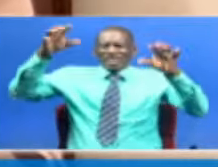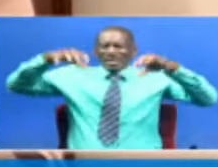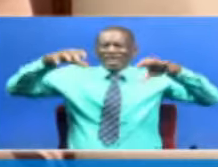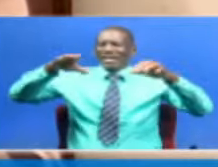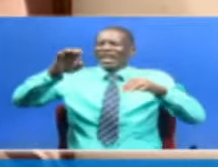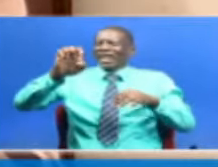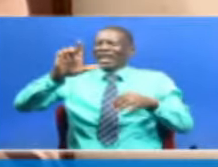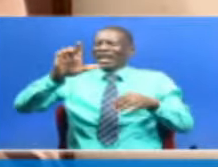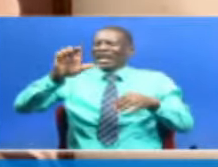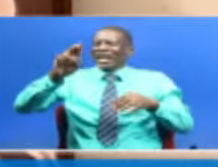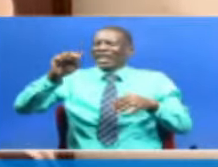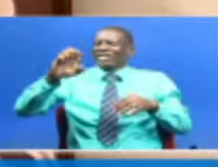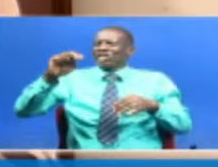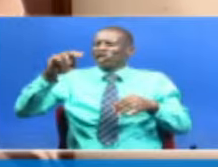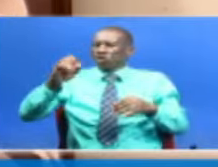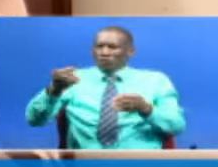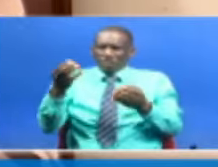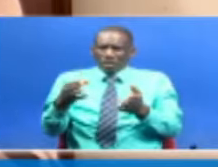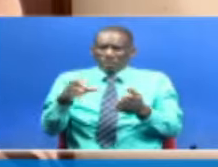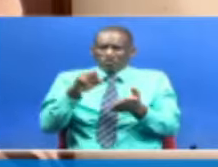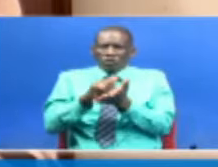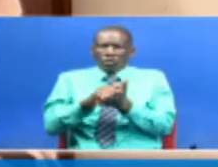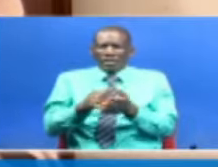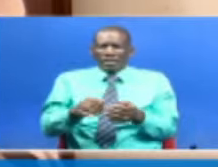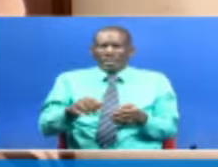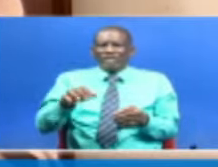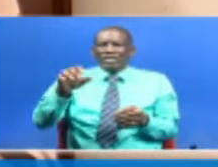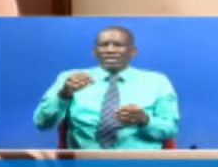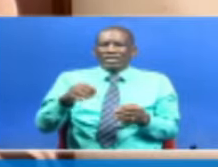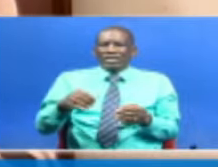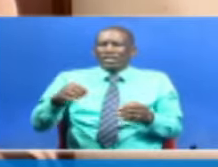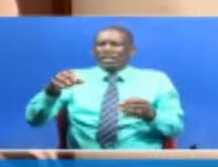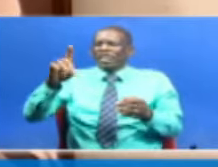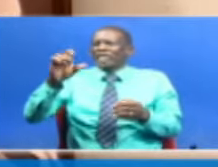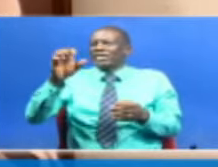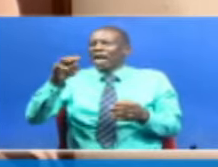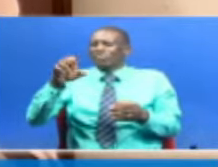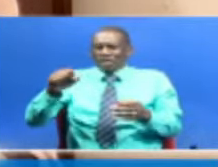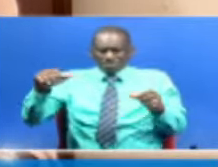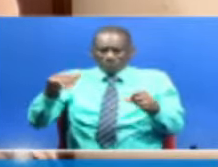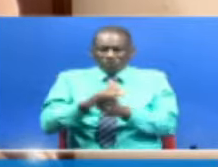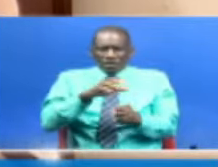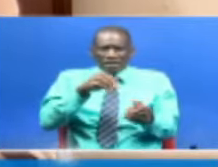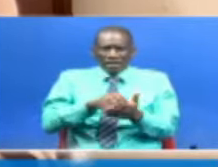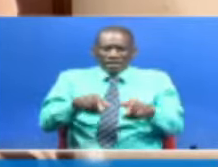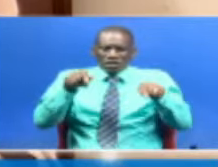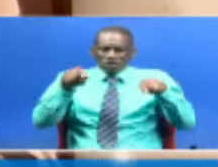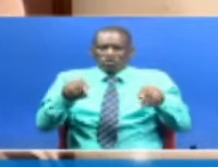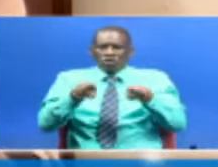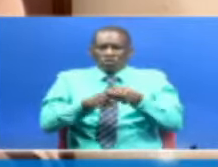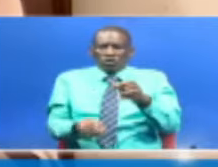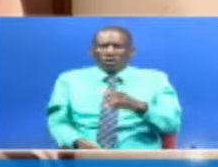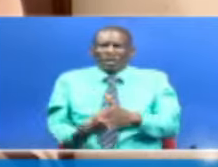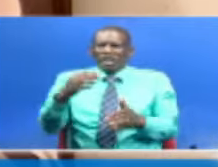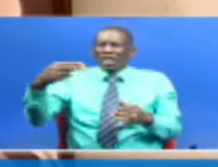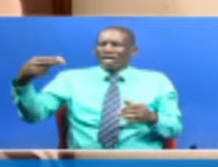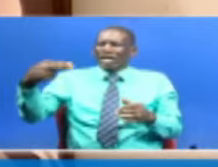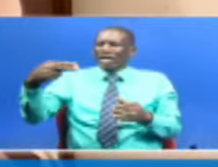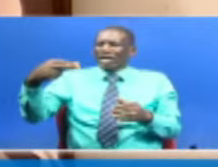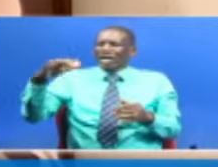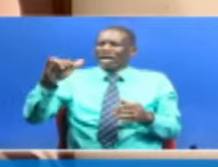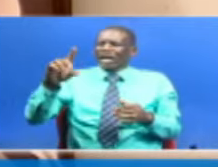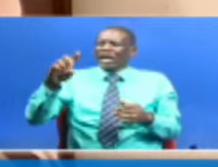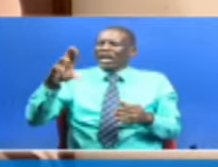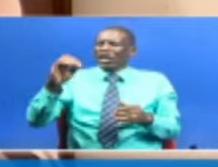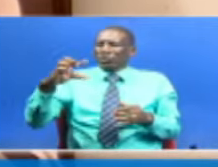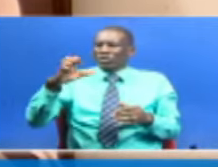you replenish the missing water in the dams. But today you also launched a hydrogen strategy. Tell us a little